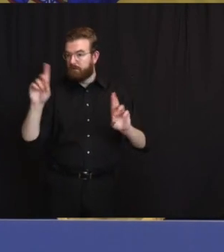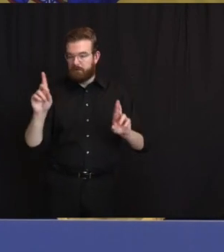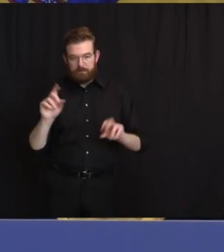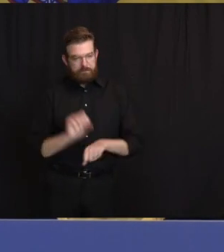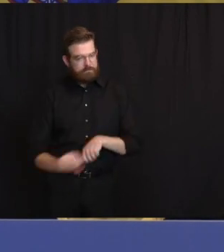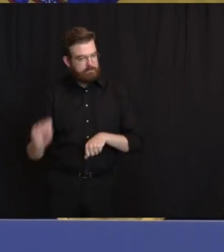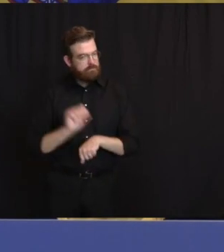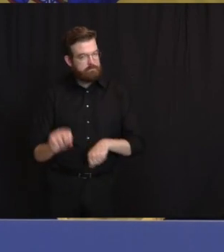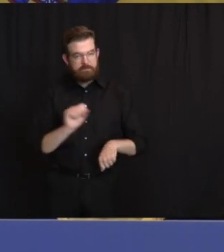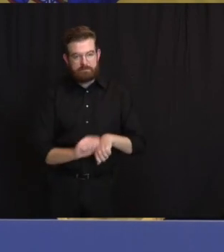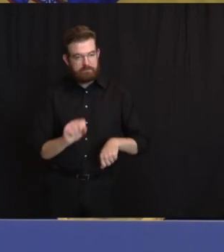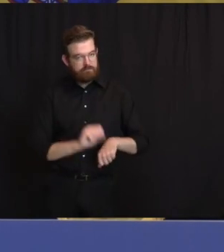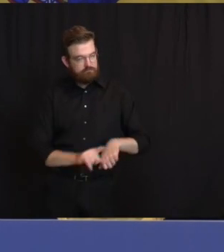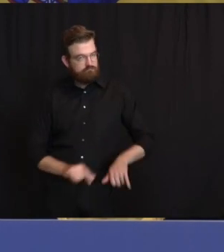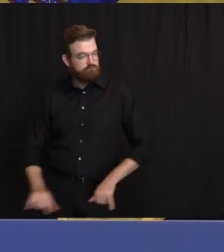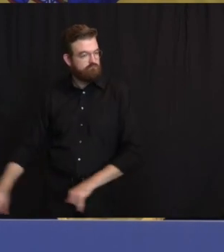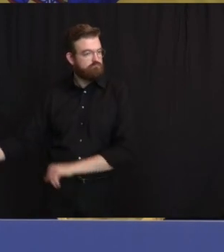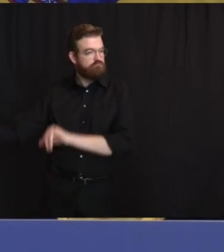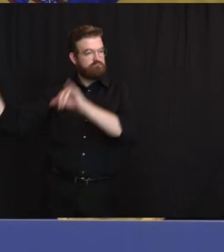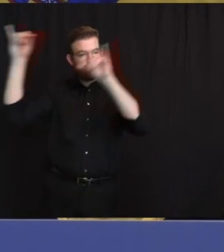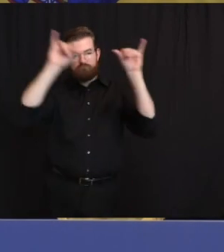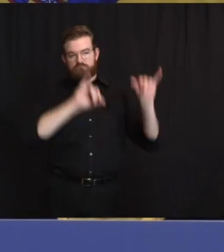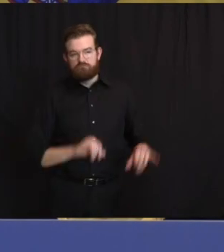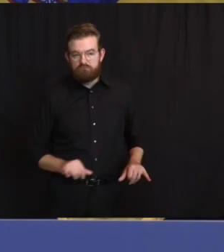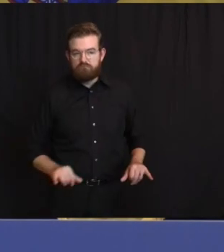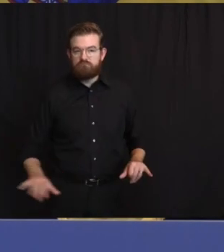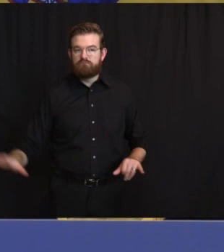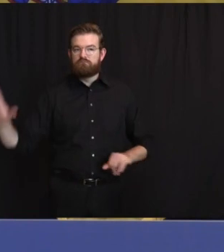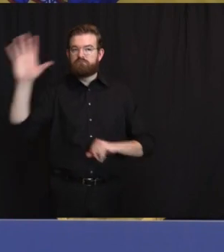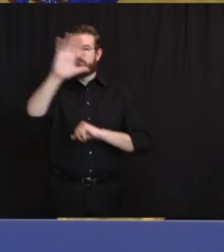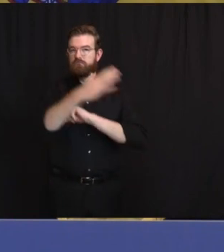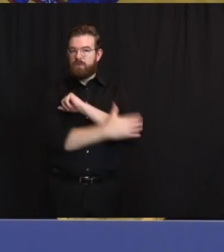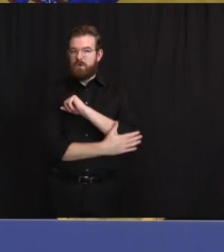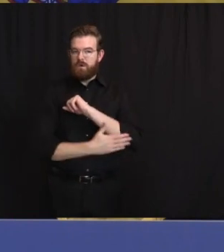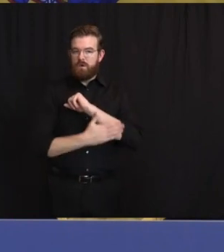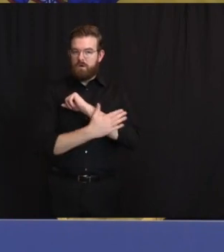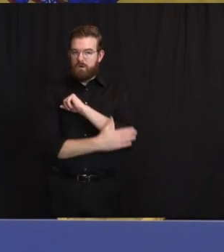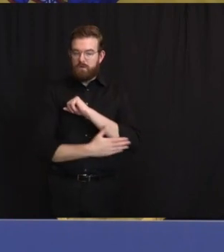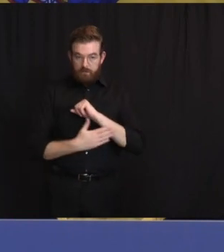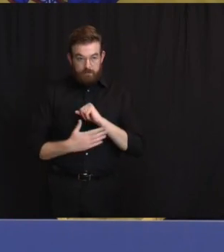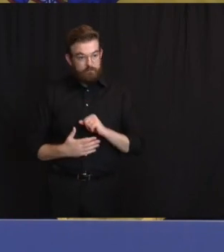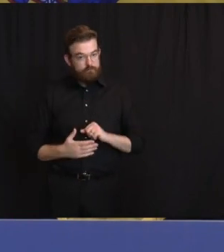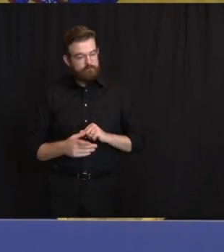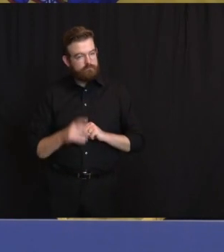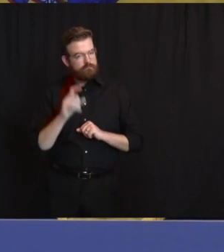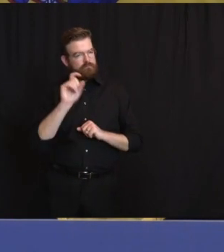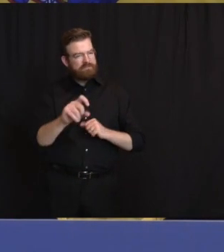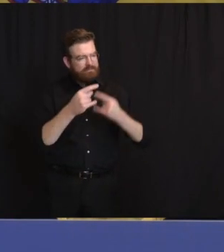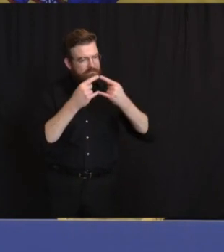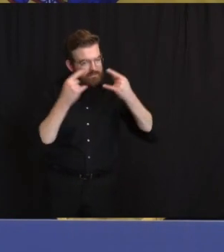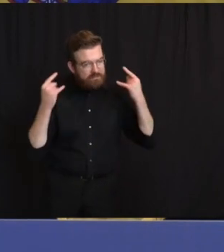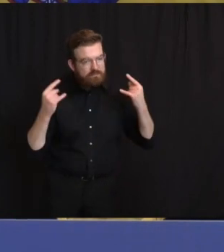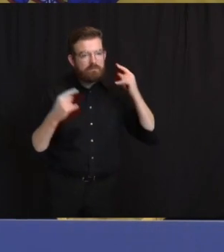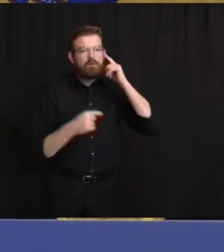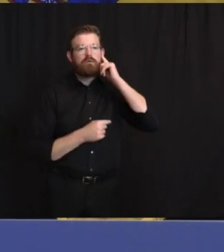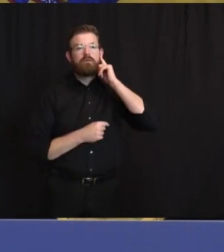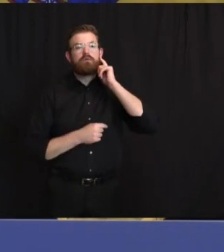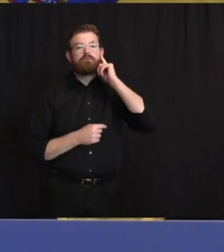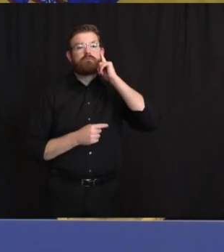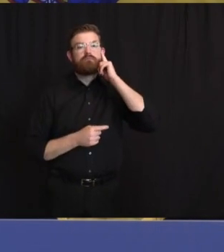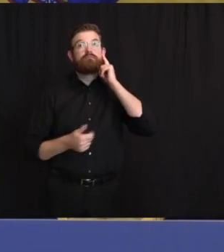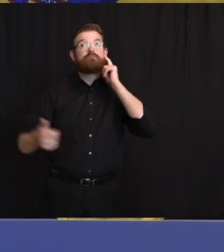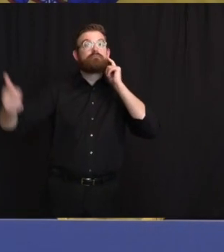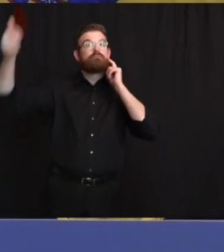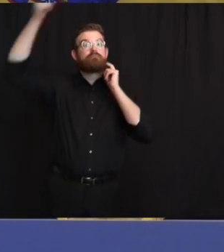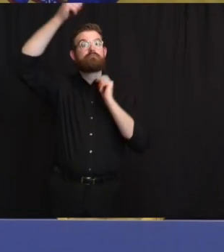need national strategies on things like face coverings. We need leadership to be responsible and doing the right